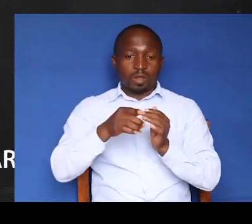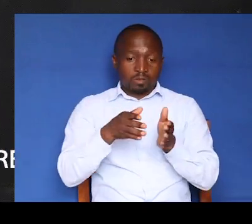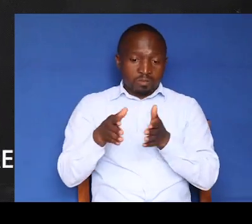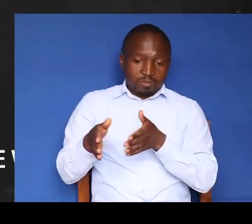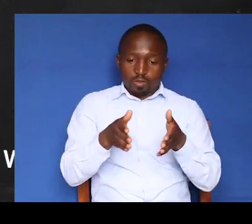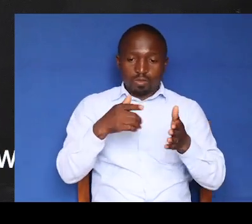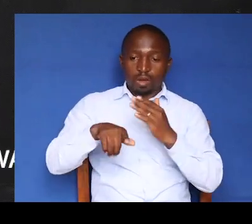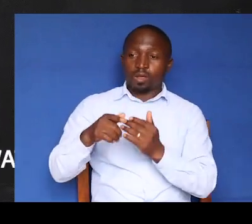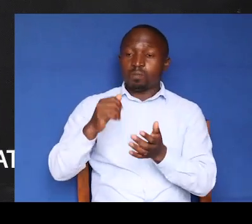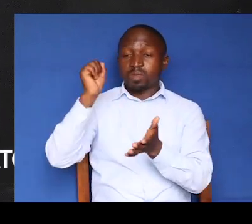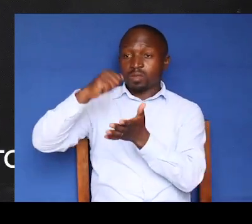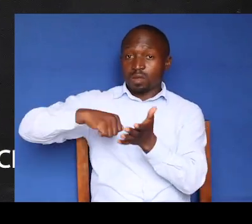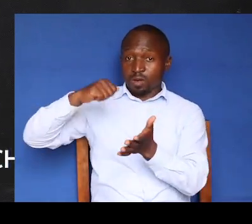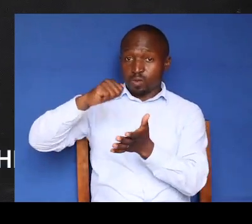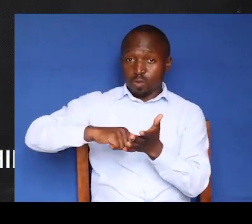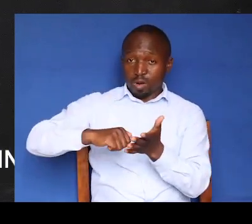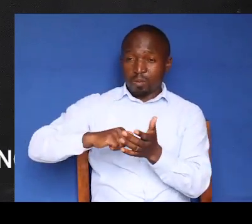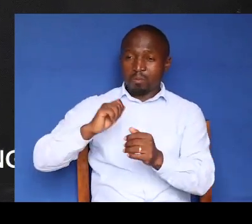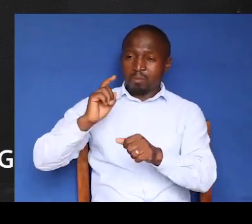areas seldom flood.